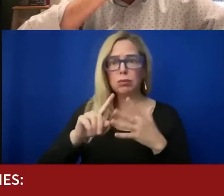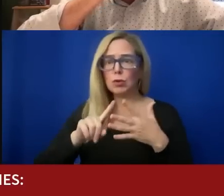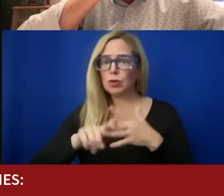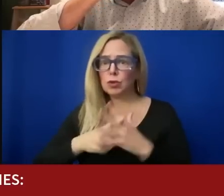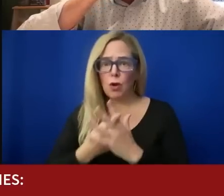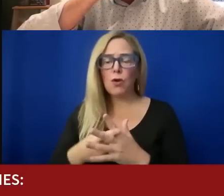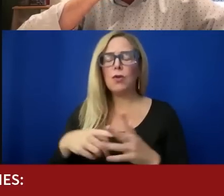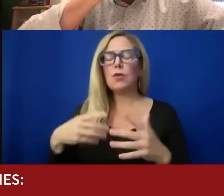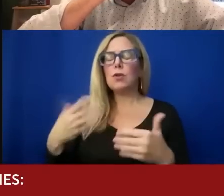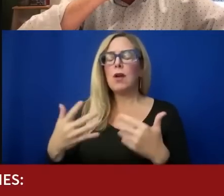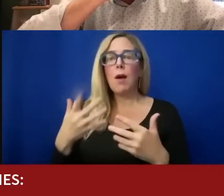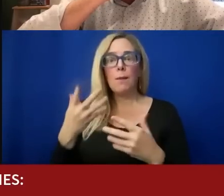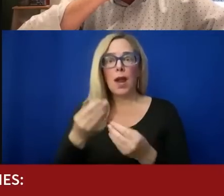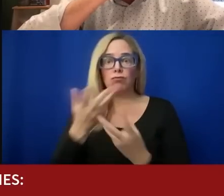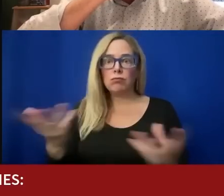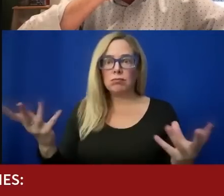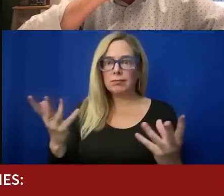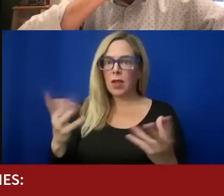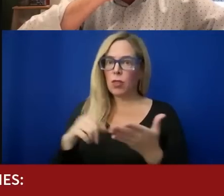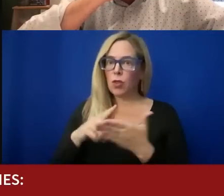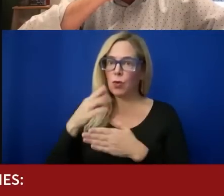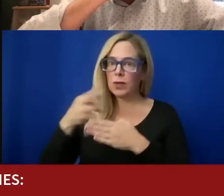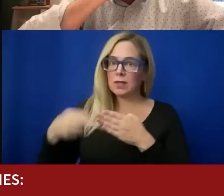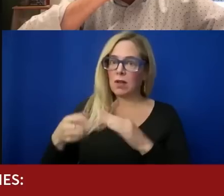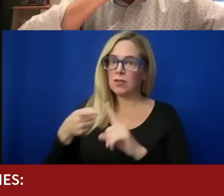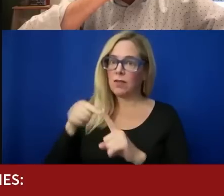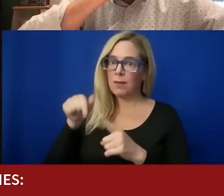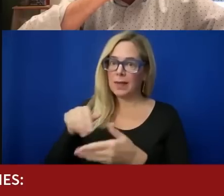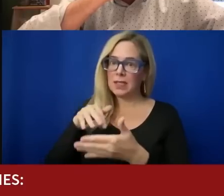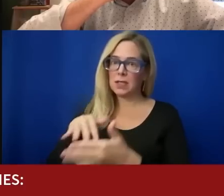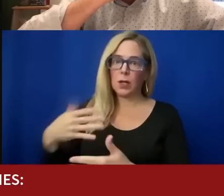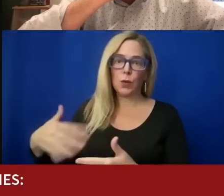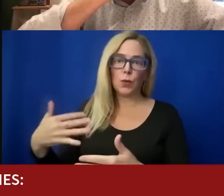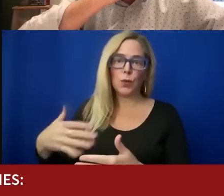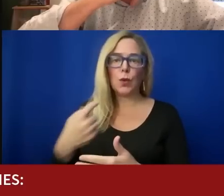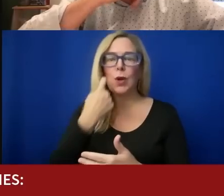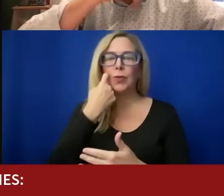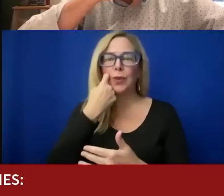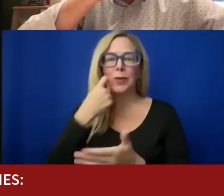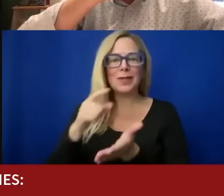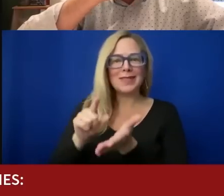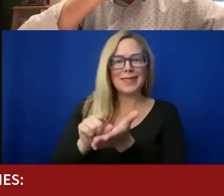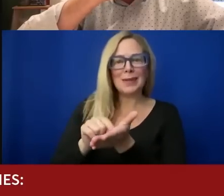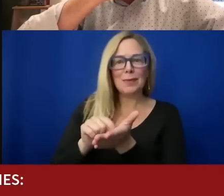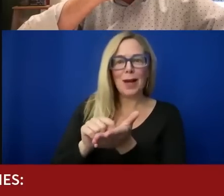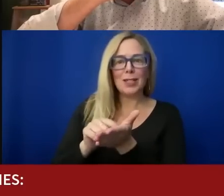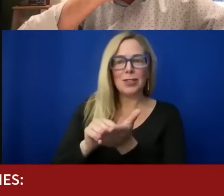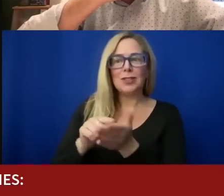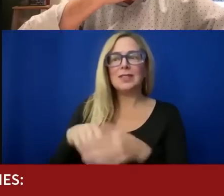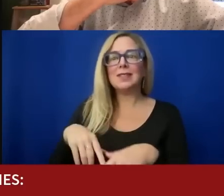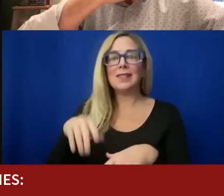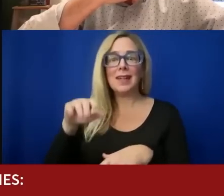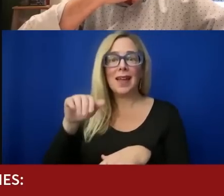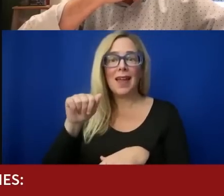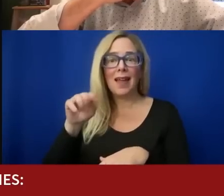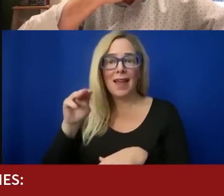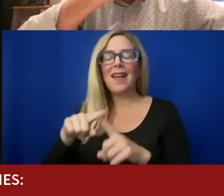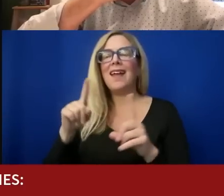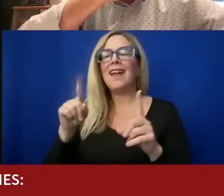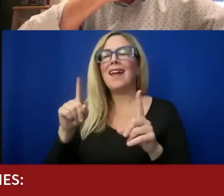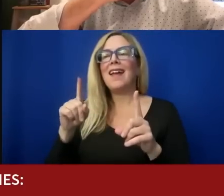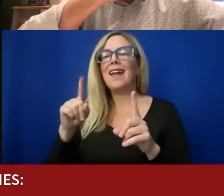lot about the results from our study. We recently published in the American Journal of Public Health and looked at data from our PRIDE